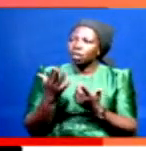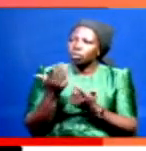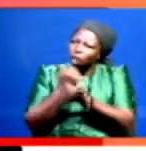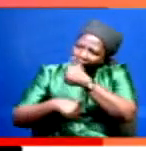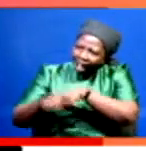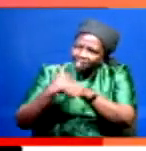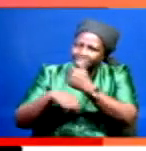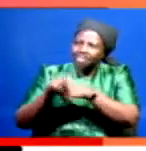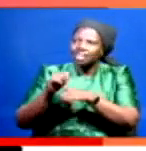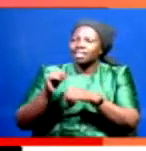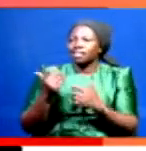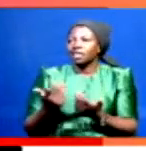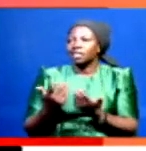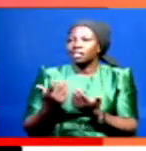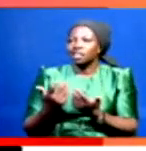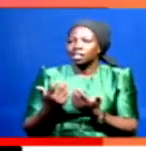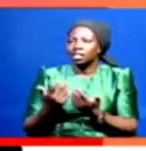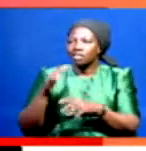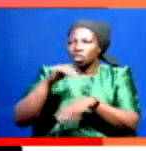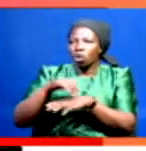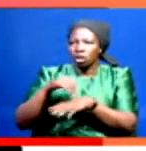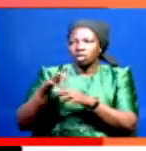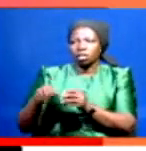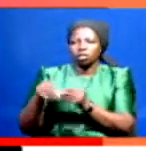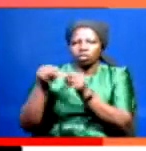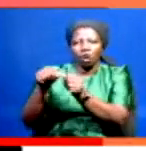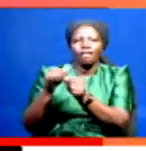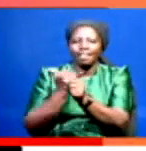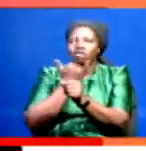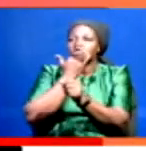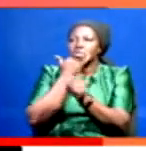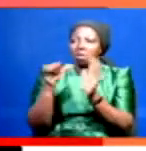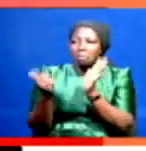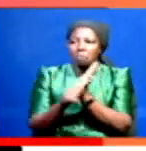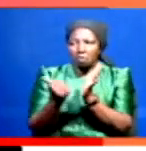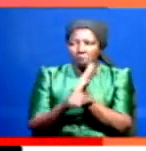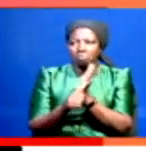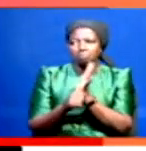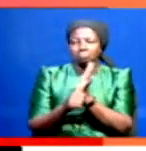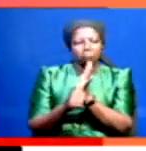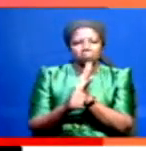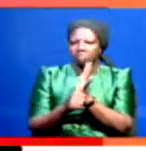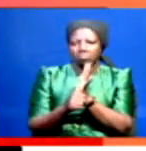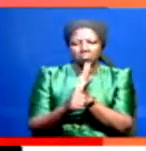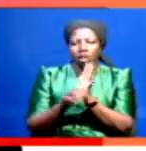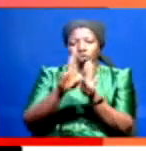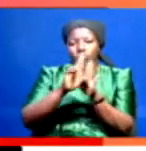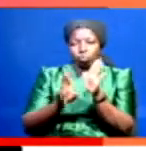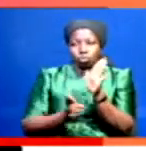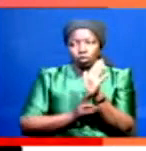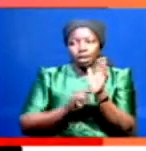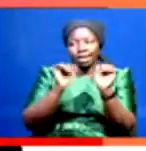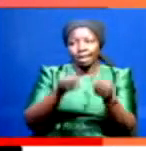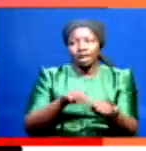of diagnosing the wrong problem and prescribing treatment. Mm-hmm. Regulation could be part of